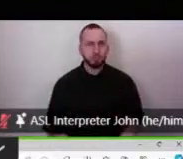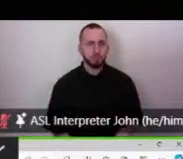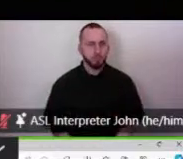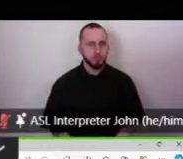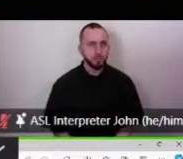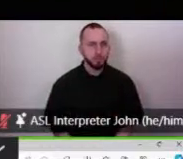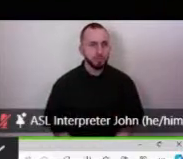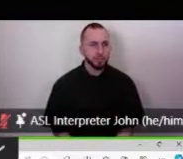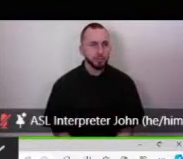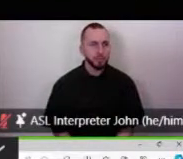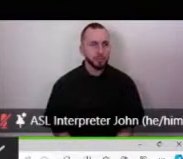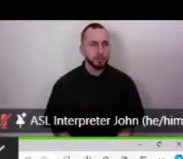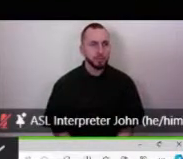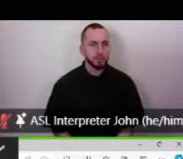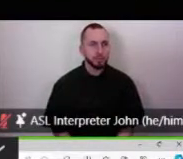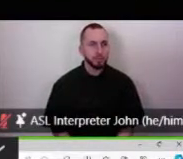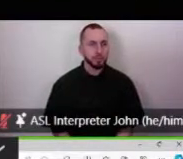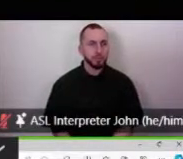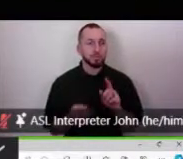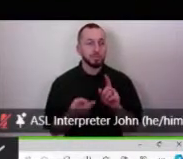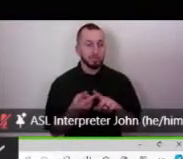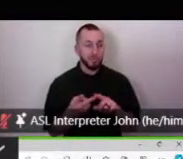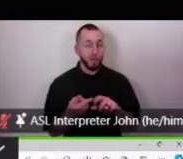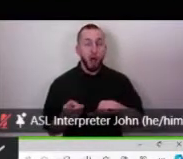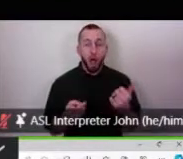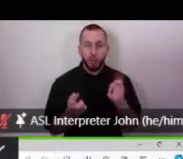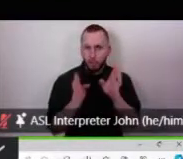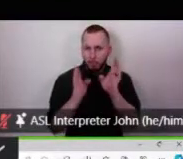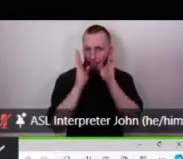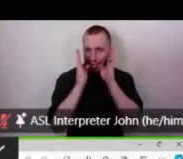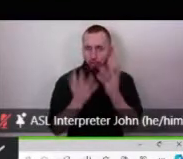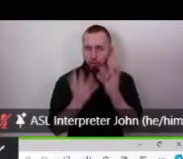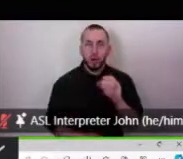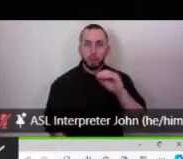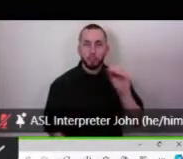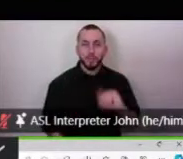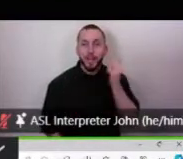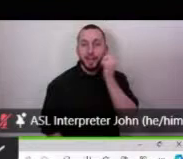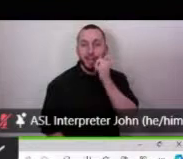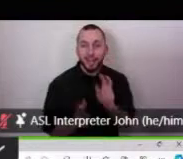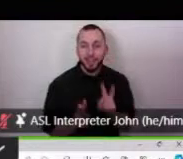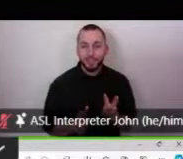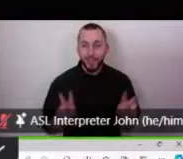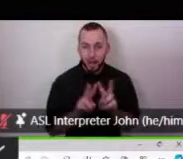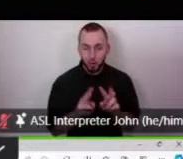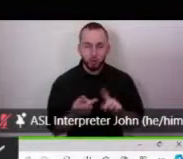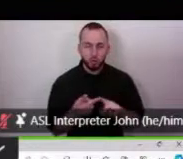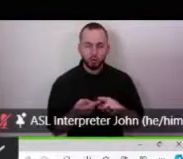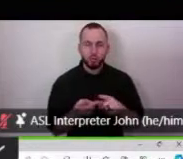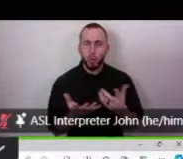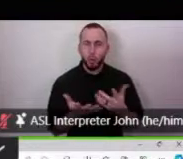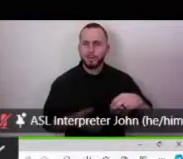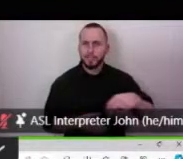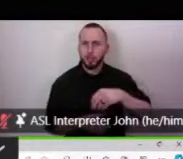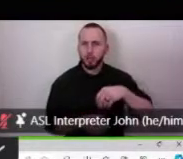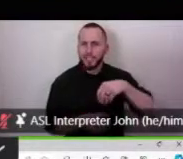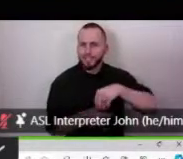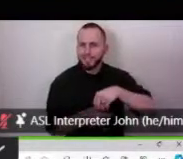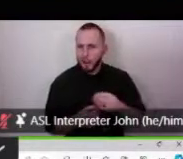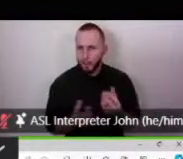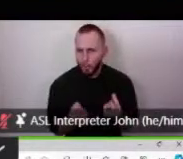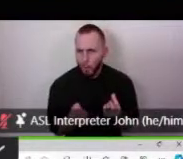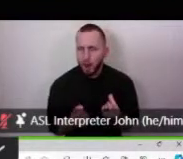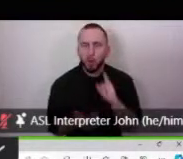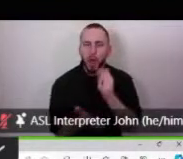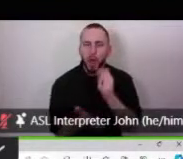to are the percent daily value on the label and the ingredients listed. And these are helpful because they can guide your understanding